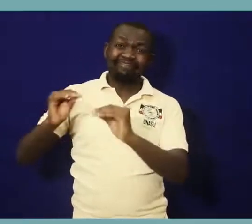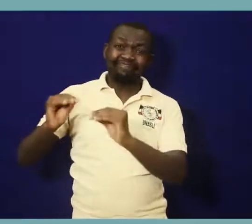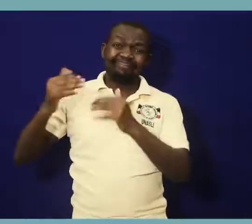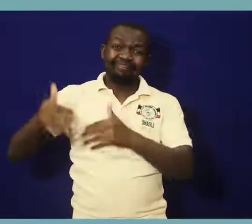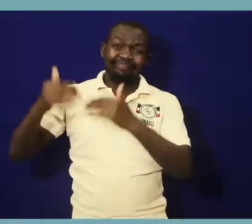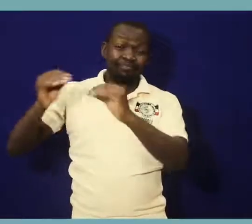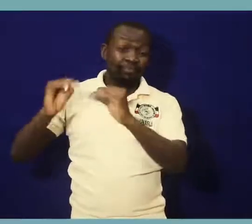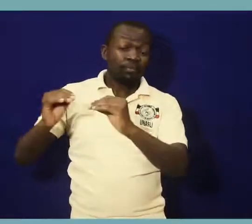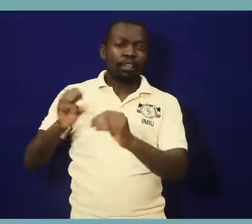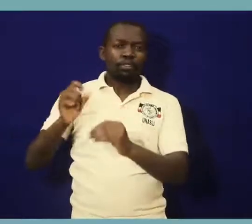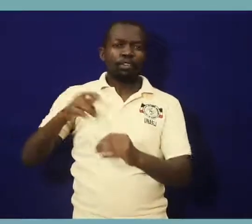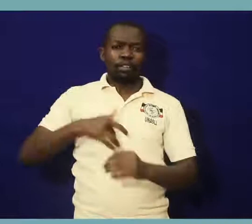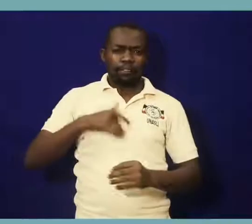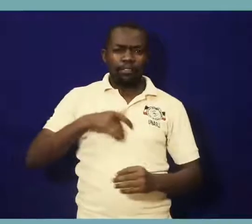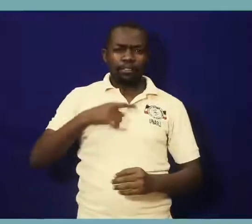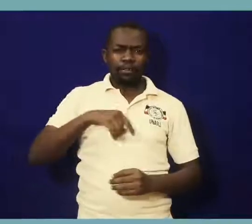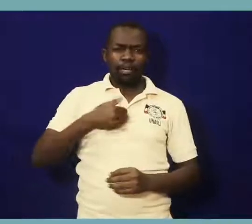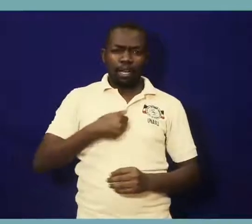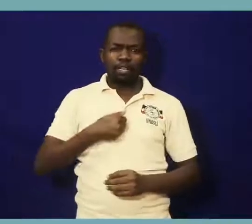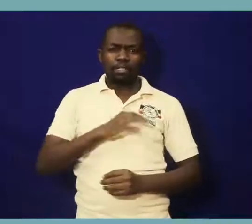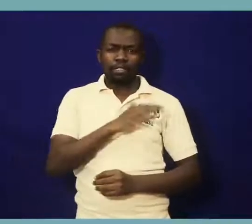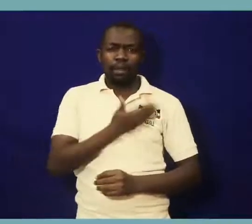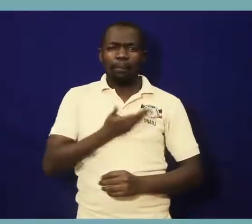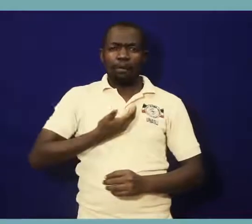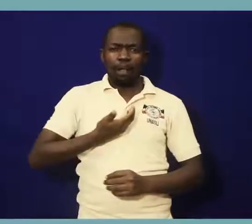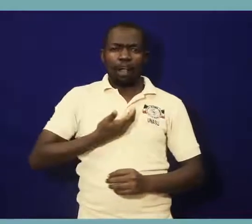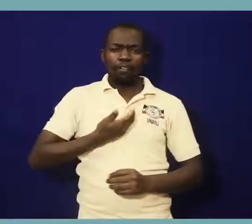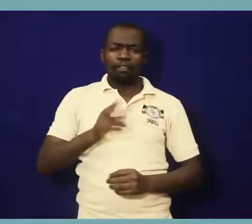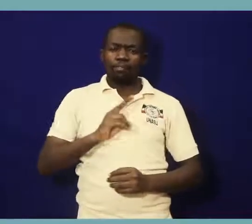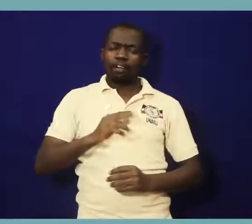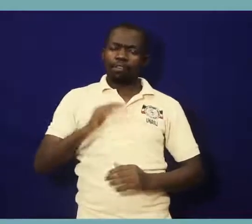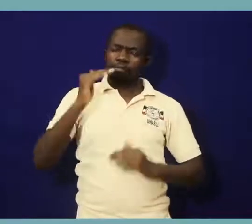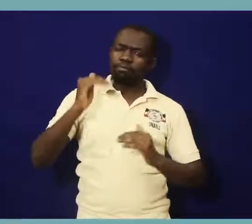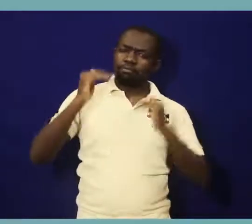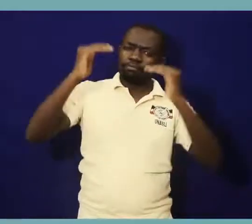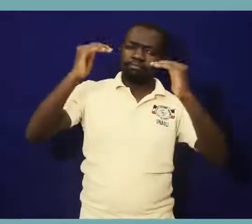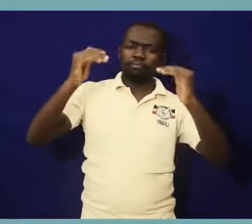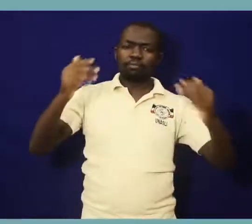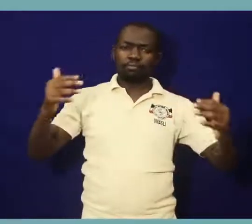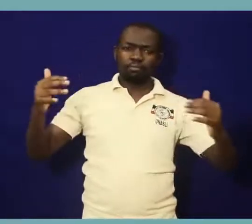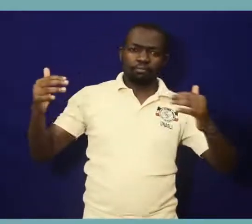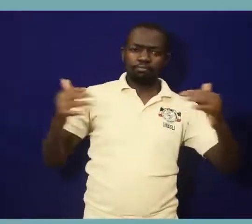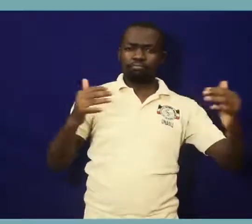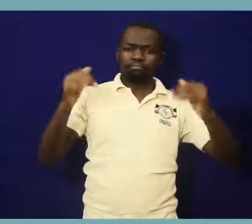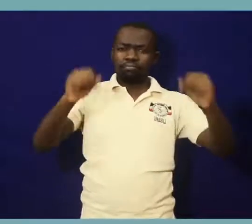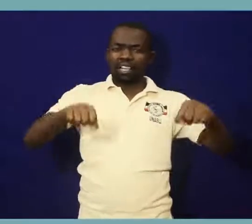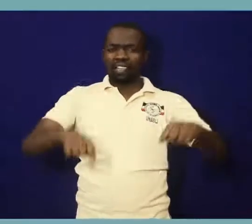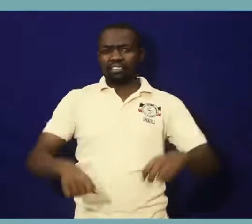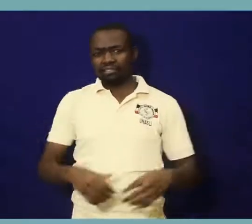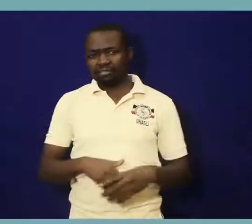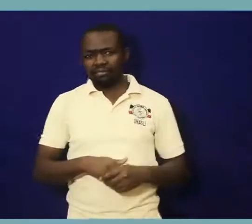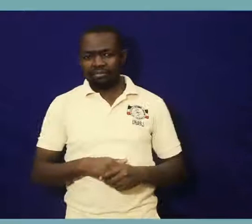They therefore felt they had the power and might to engage in war.